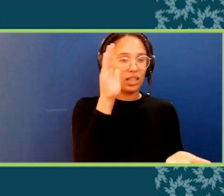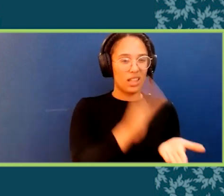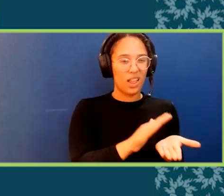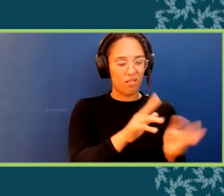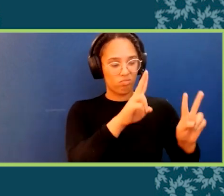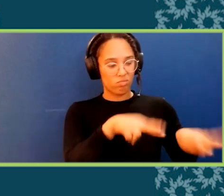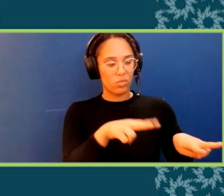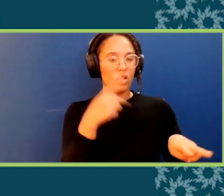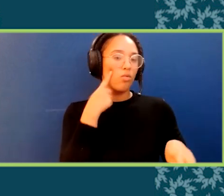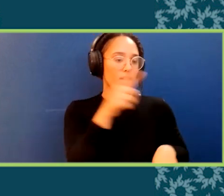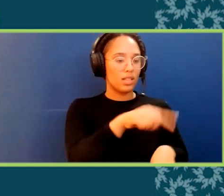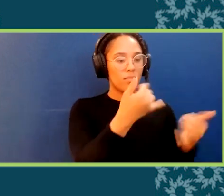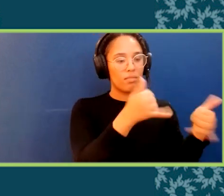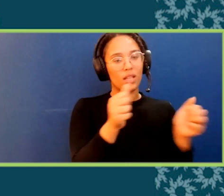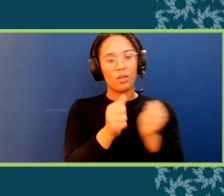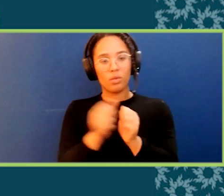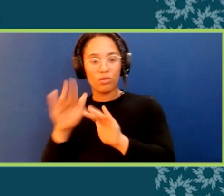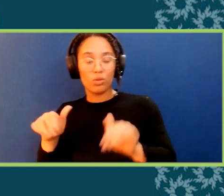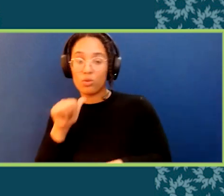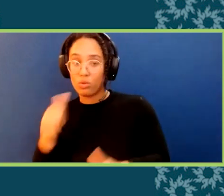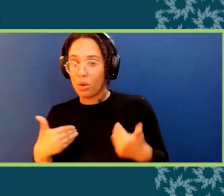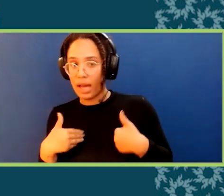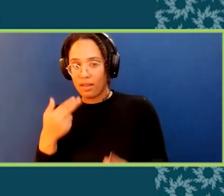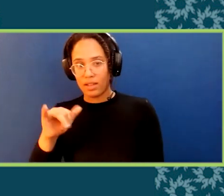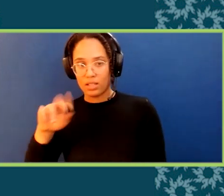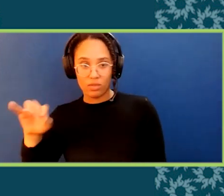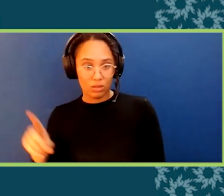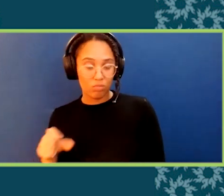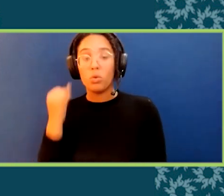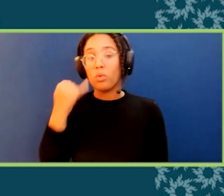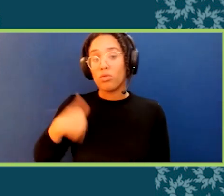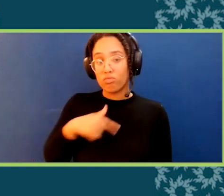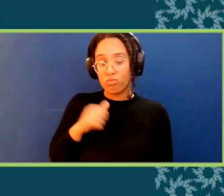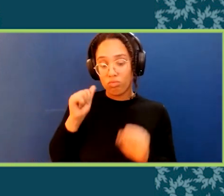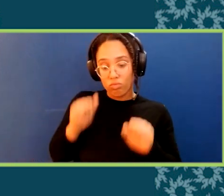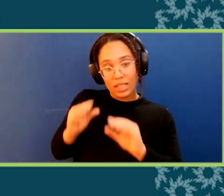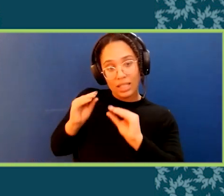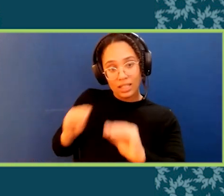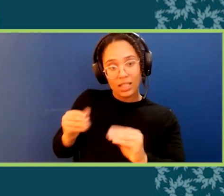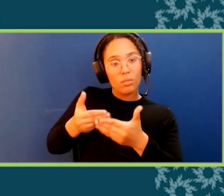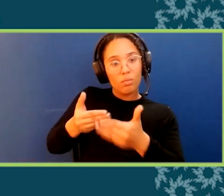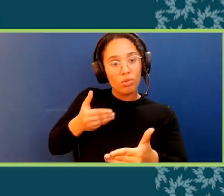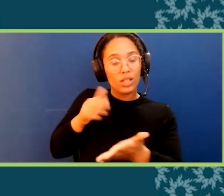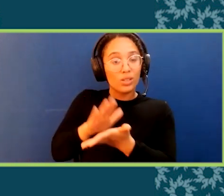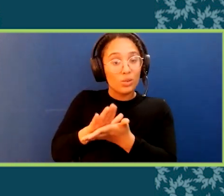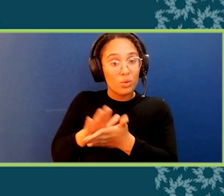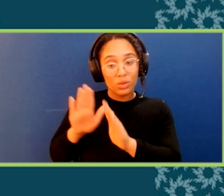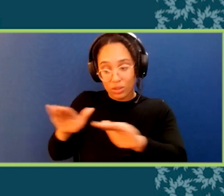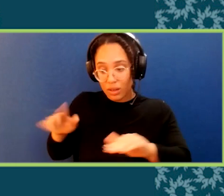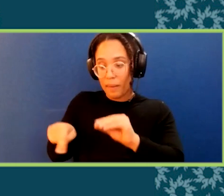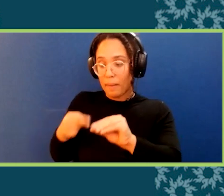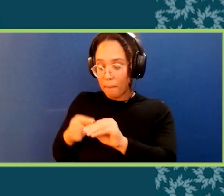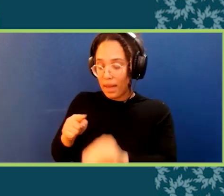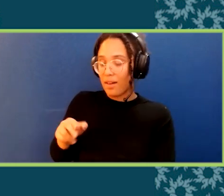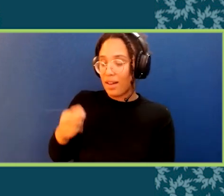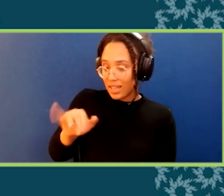Now, if we can teach preschoolers about HIV and AIDS, there's no other problem that we can't address. Like, this